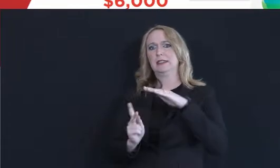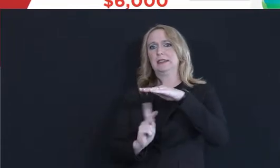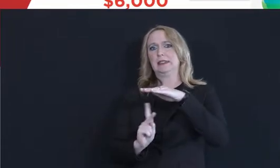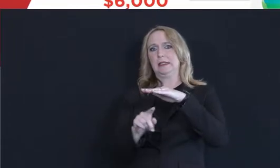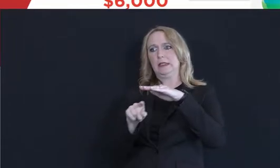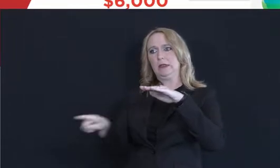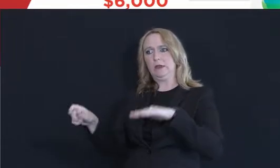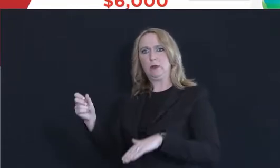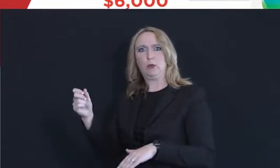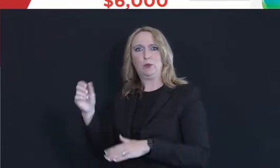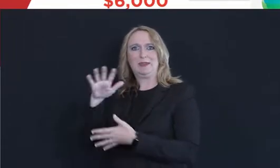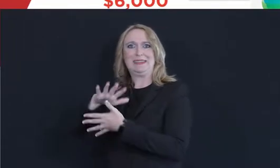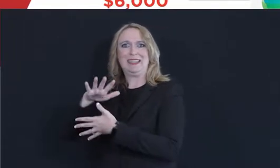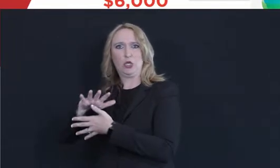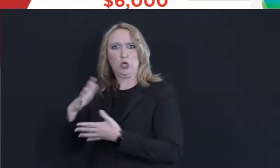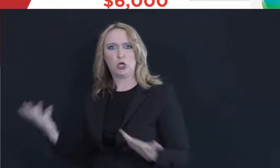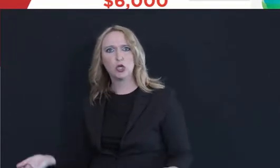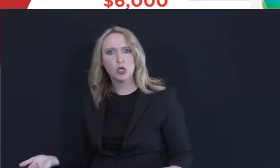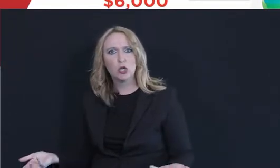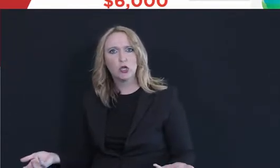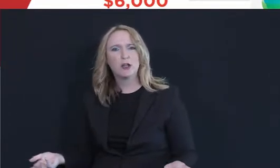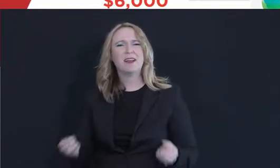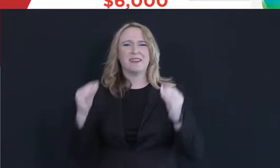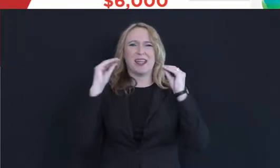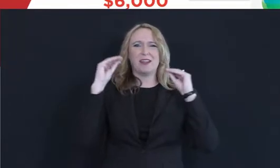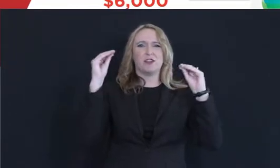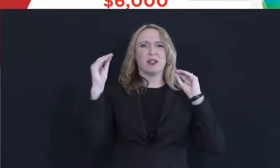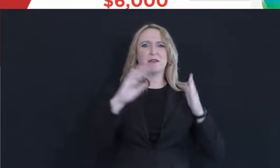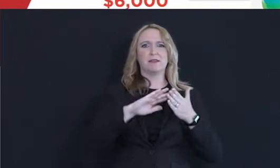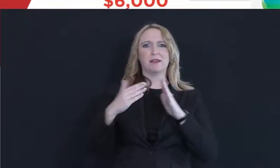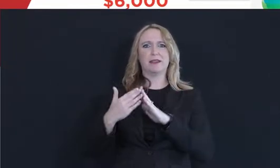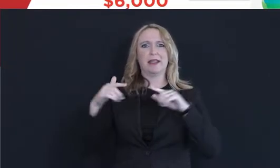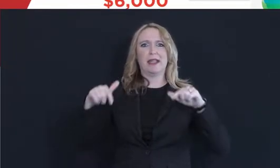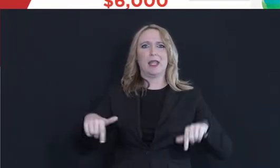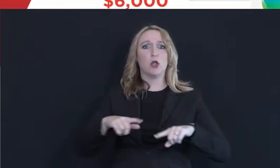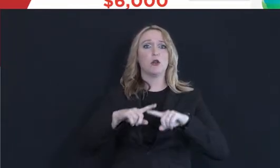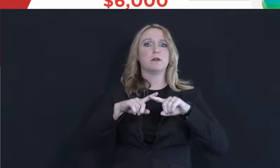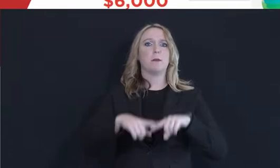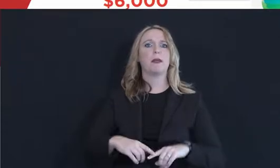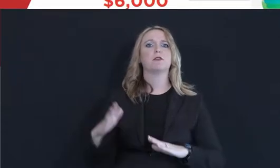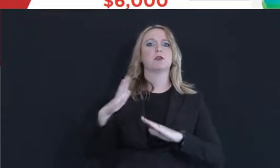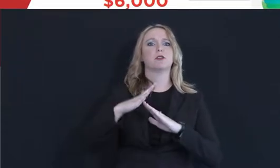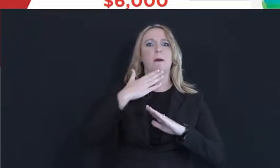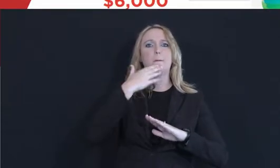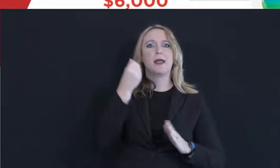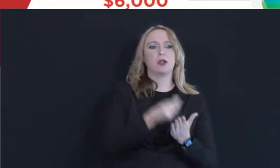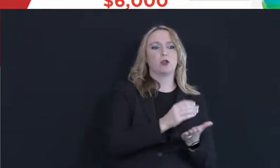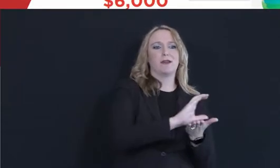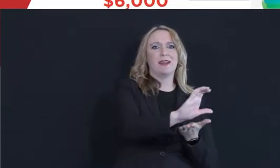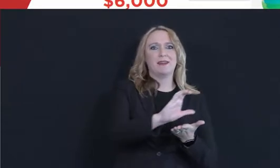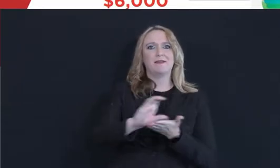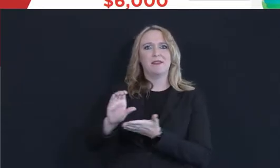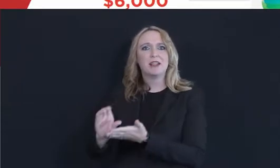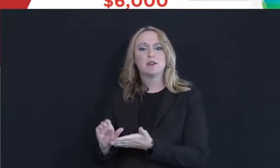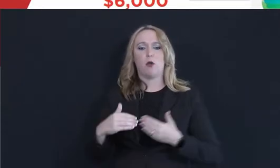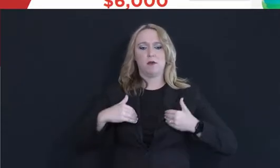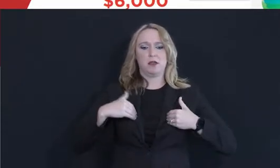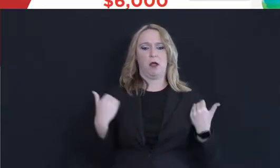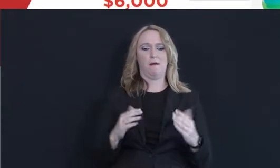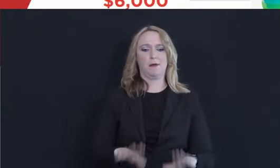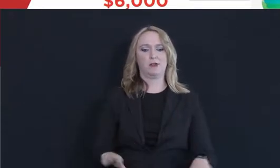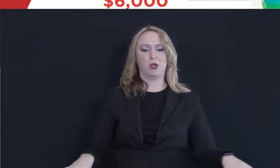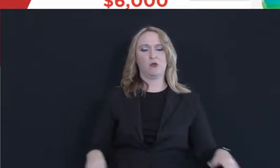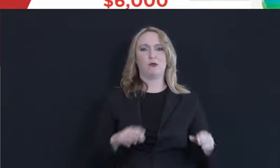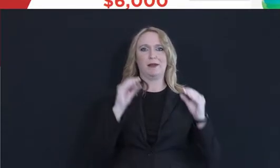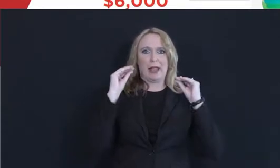telling you the future of Education in this state depends on better investments in quality early childhood education and importantly